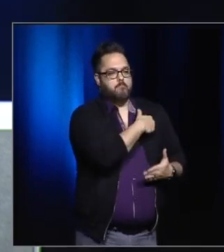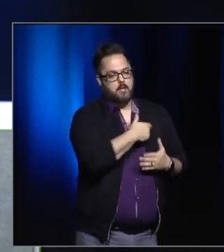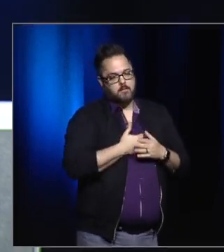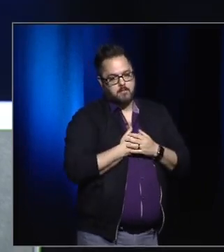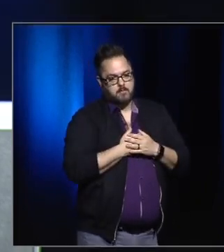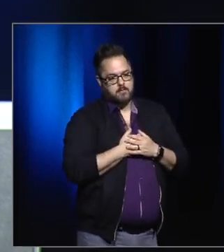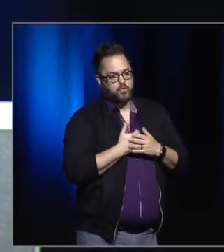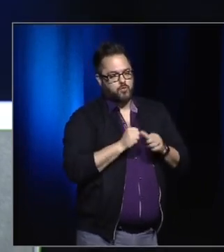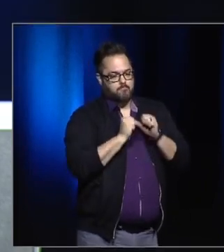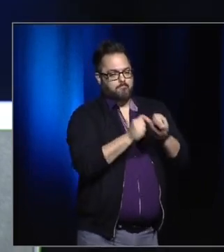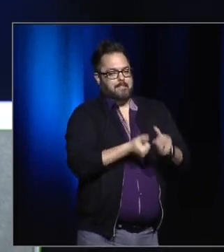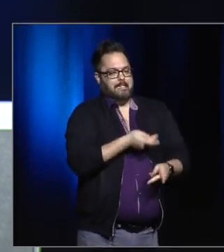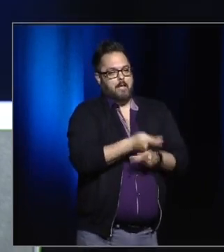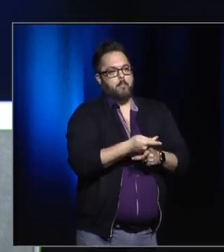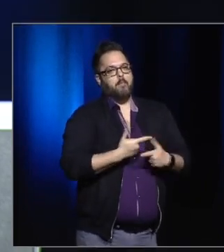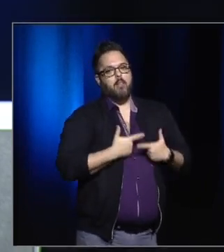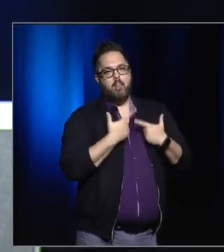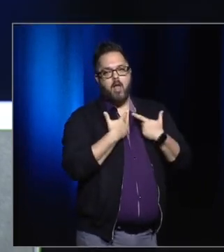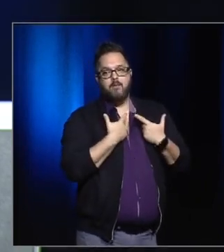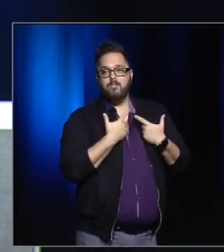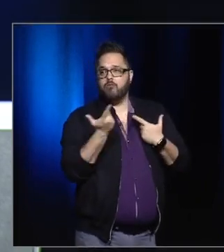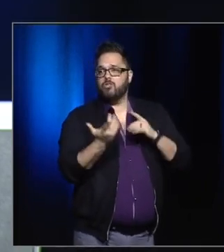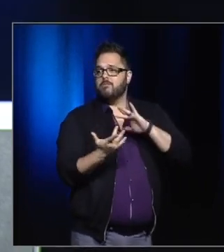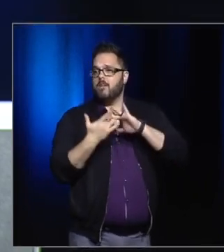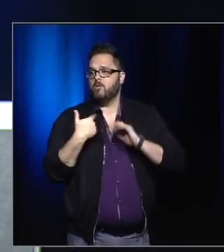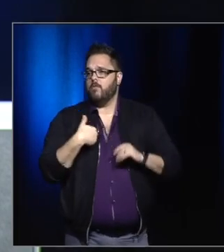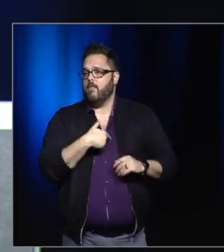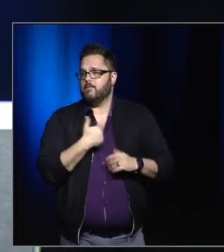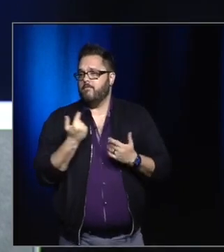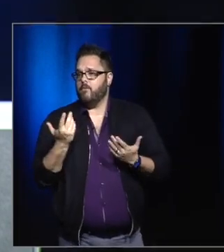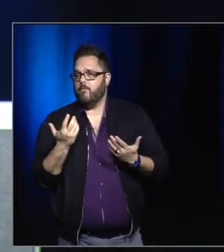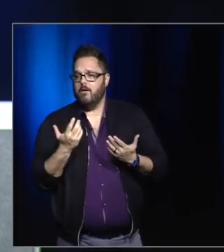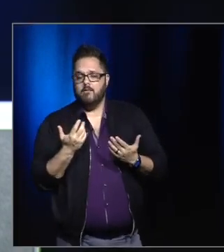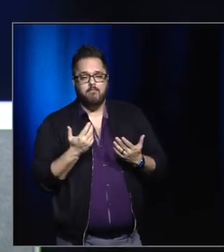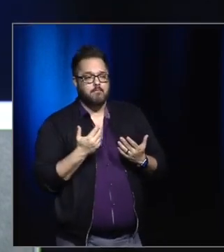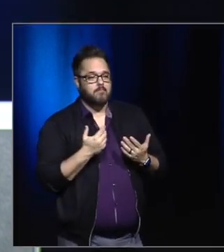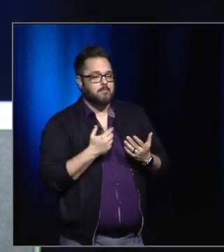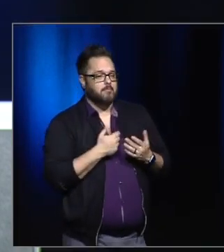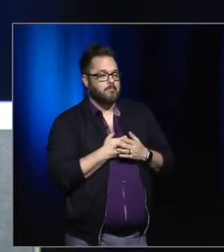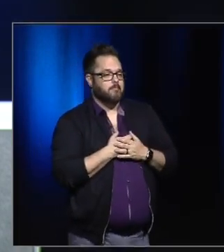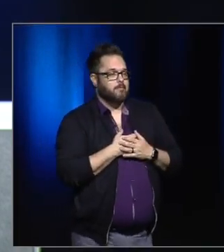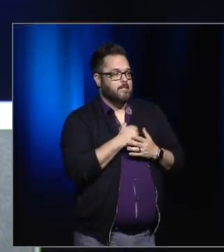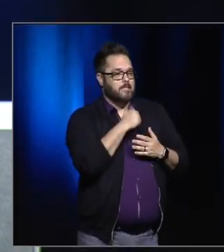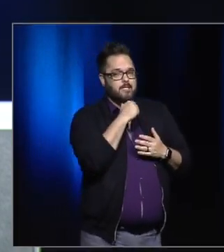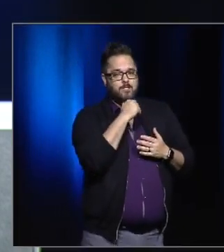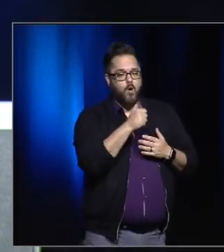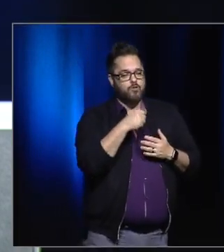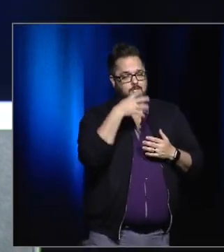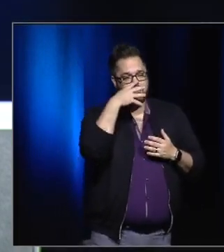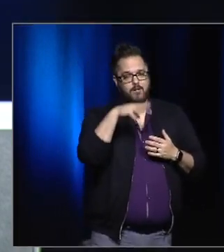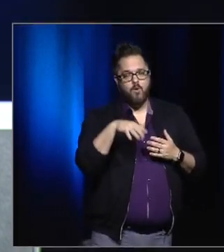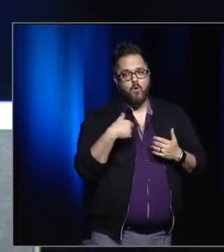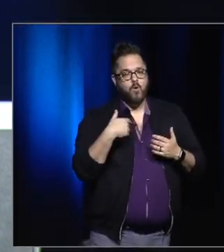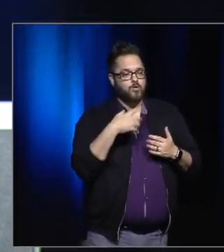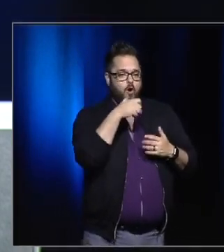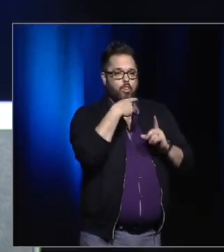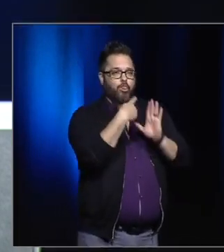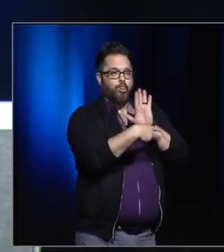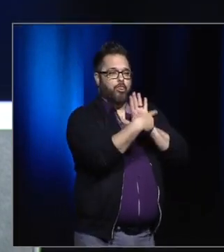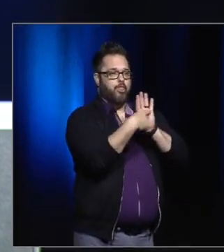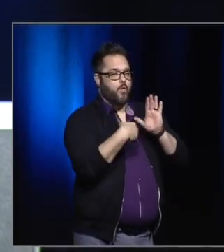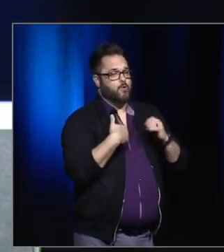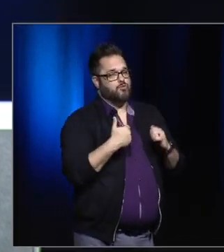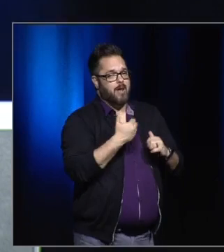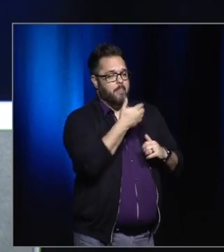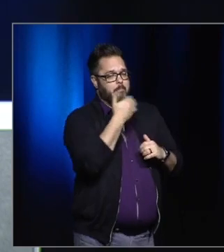survive. So yeah, just get in touch. Don't lobby grenades at us. We're really trying our best. Thank